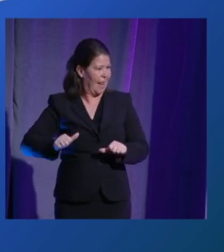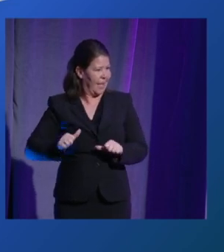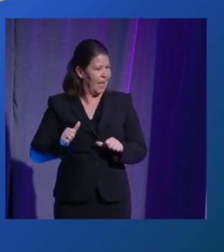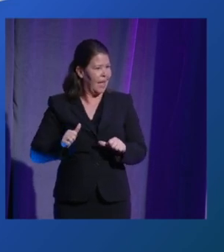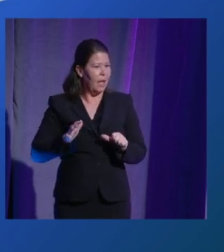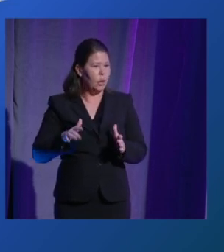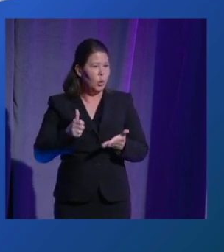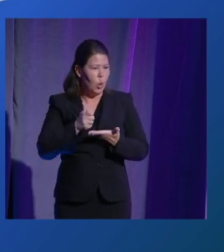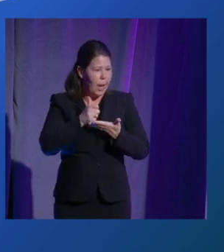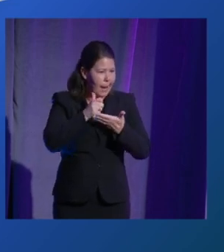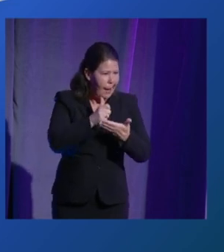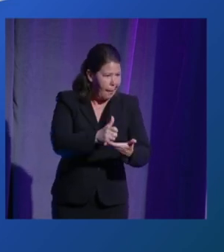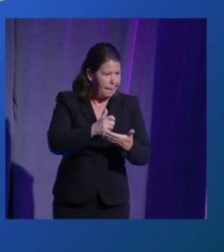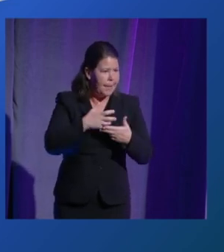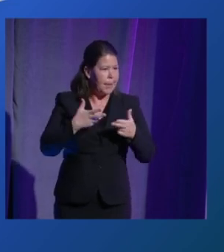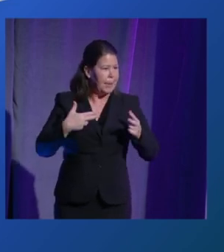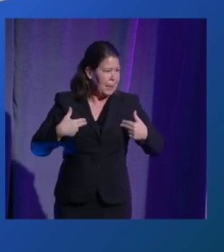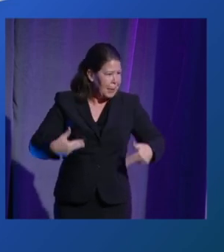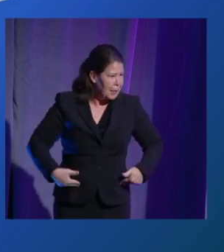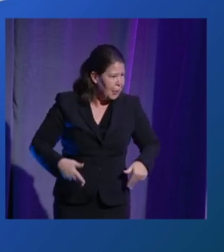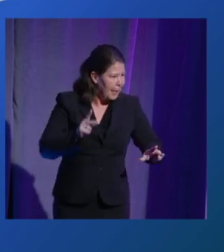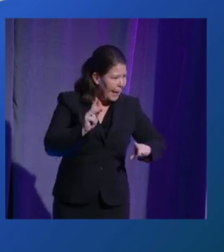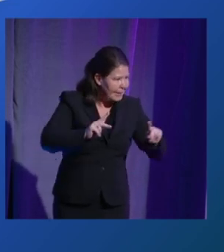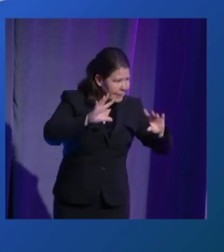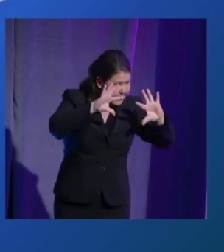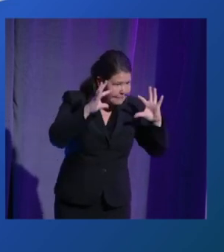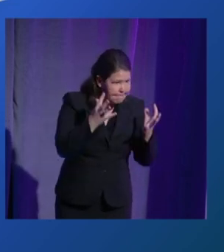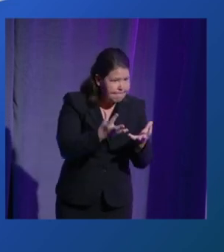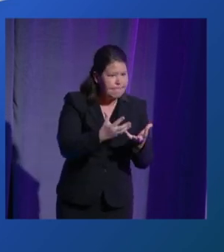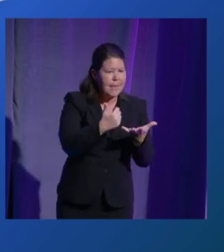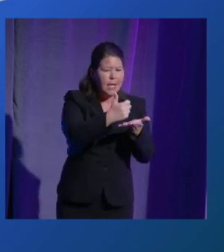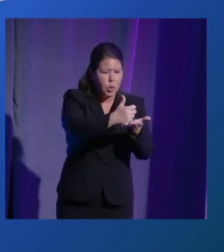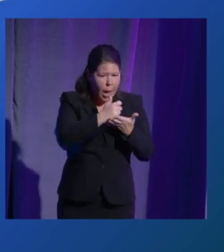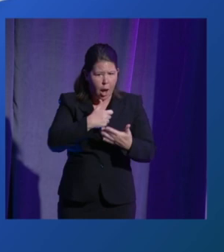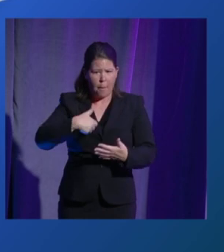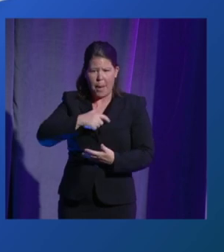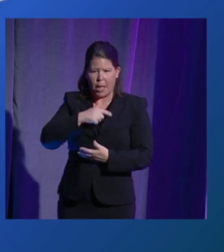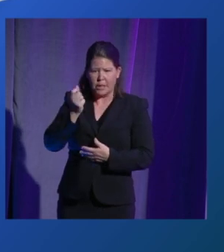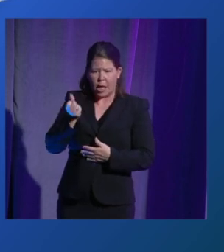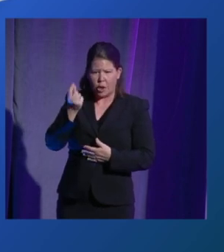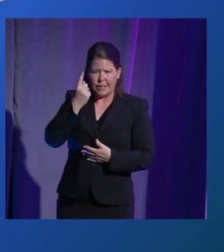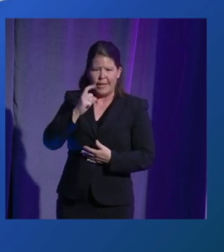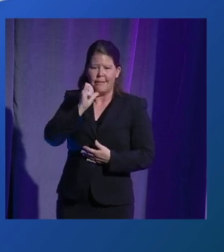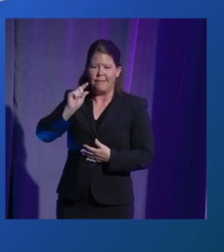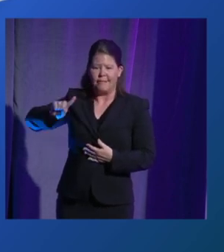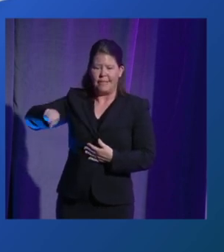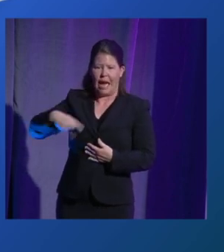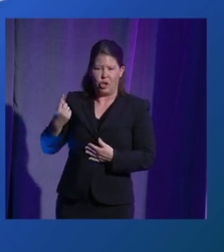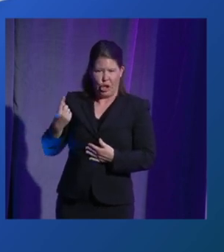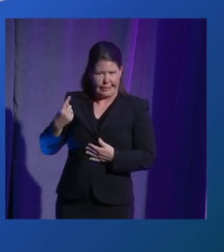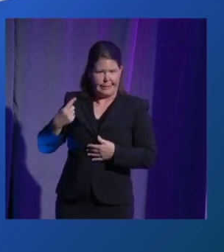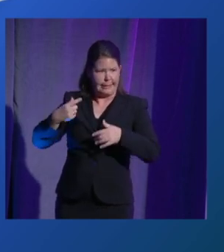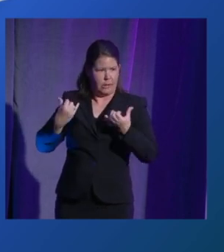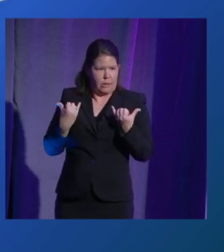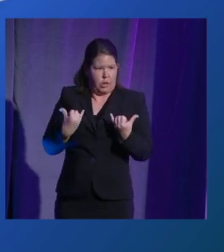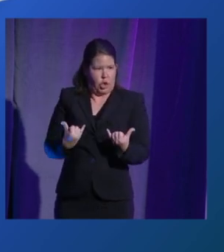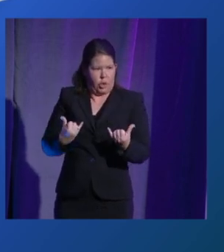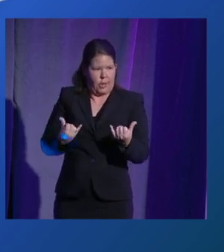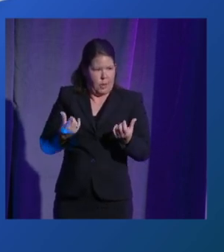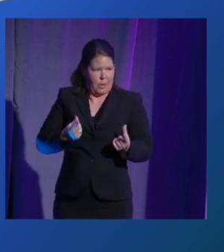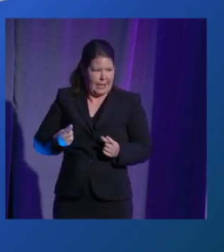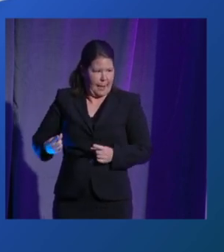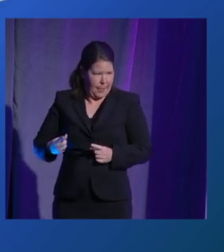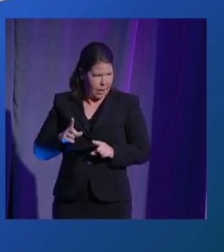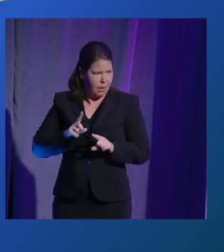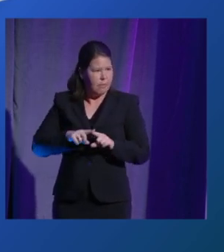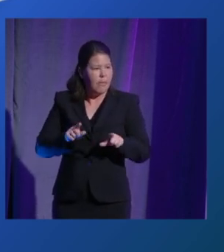know adaptive intelligence tools that will help us to understand Beyond just you know generating new content or classifying but also